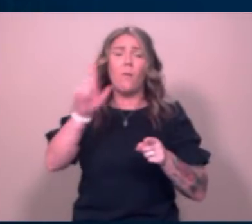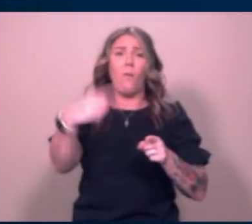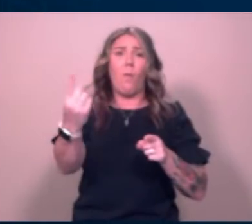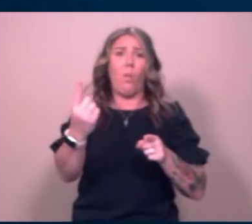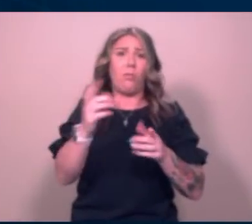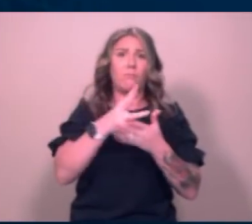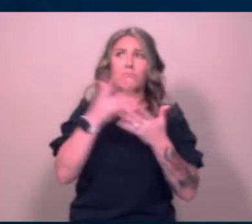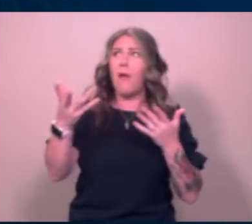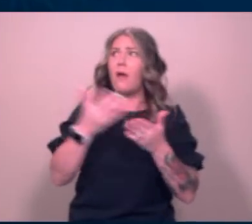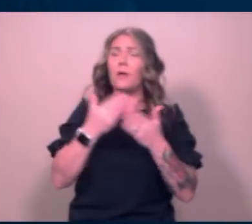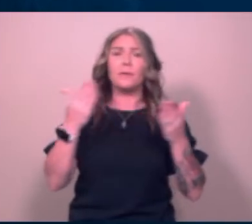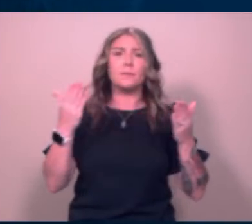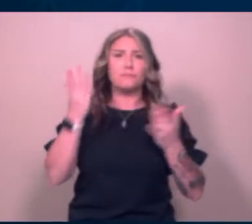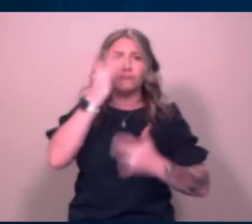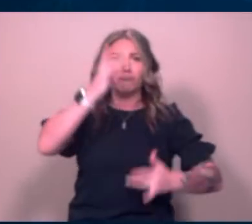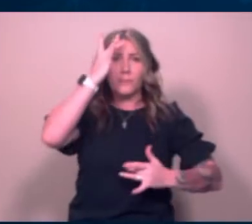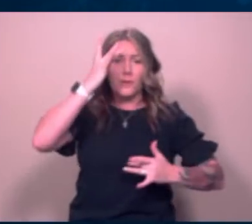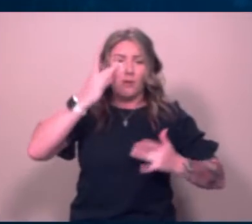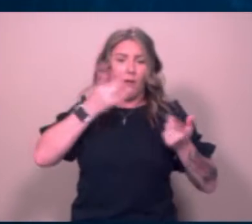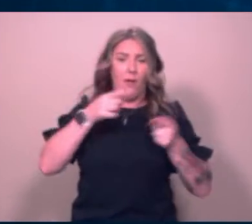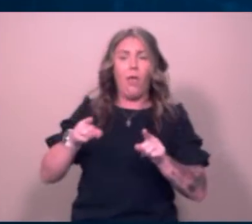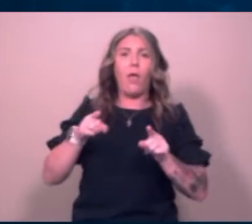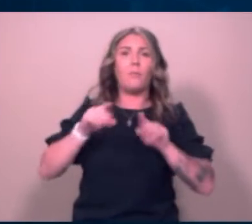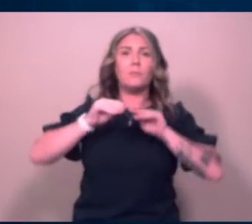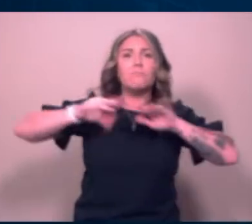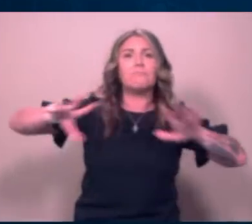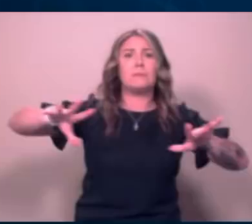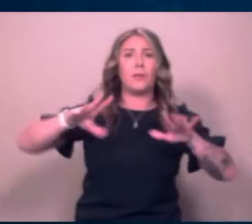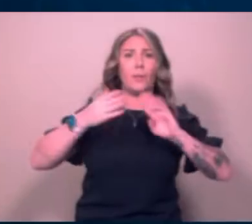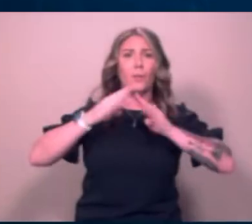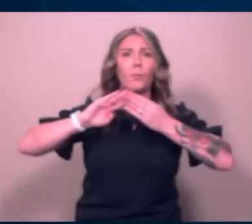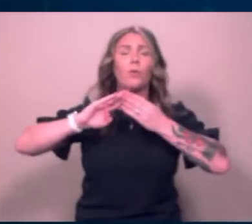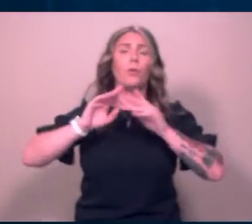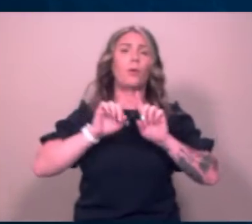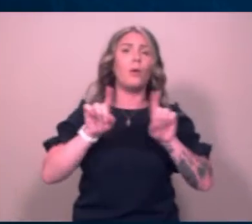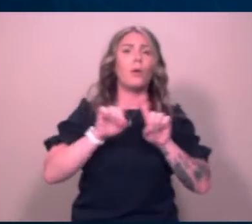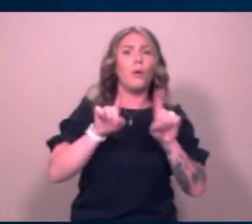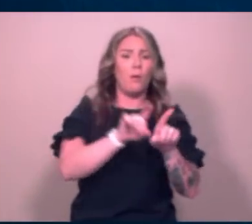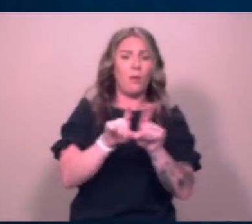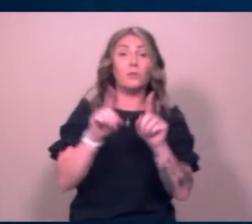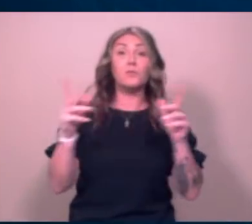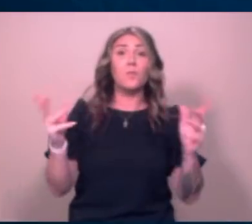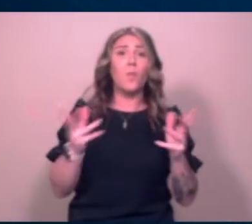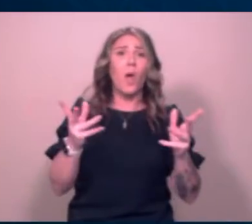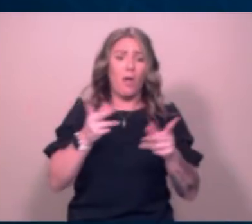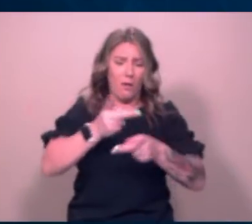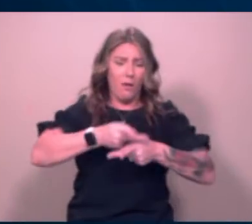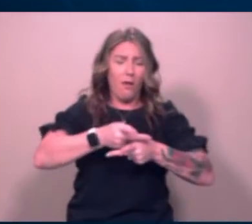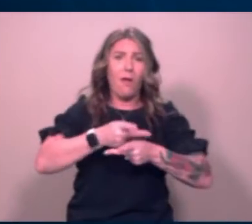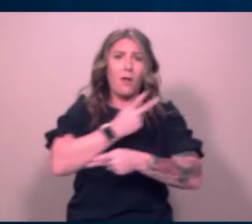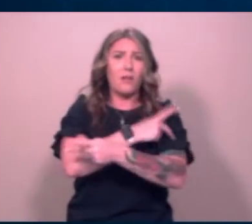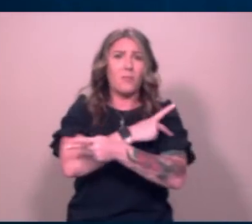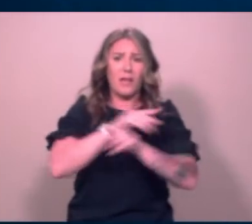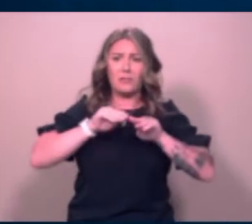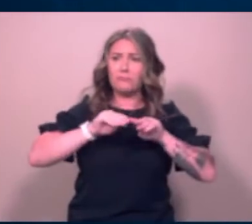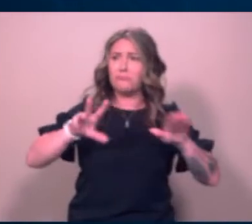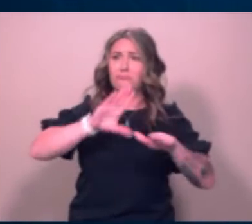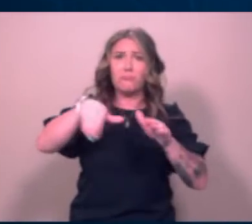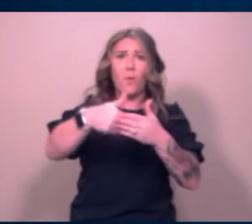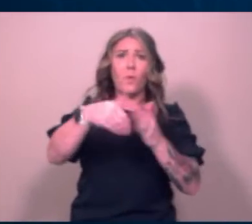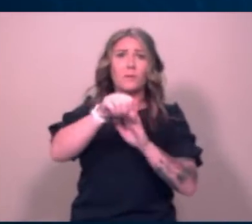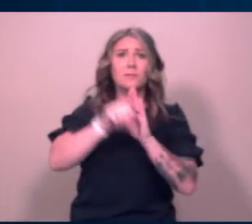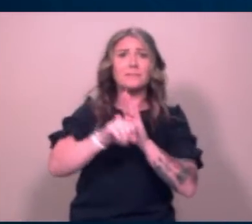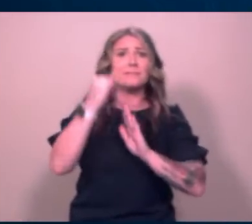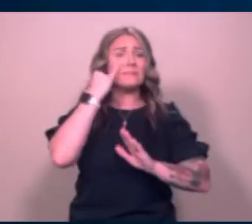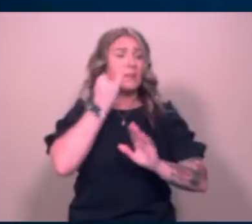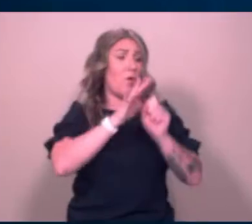amount of disease that's present in the community, but also the ability to actually care for patients across the board, whether they have COVID